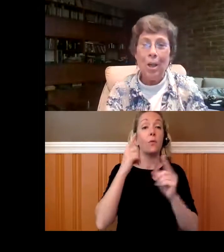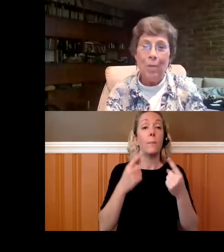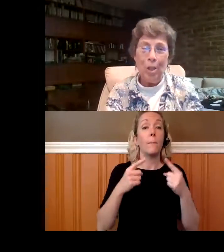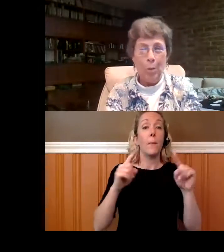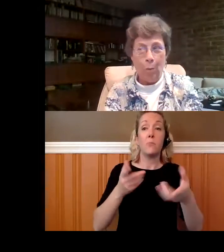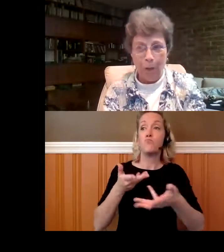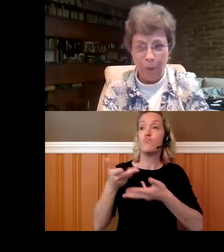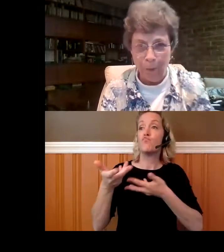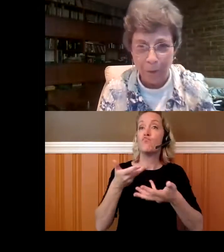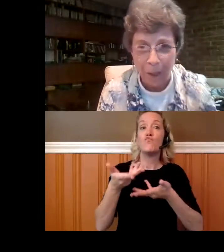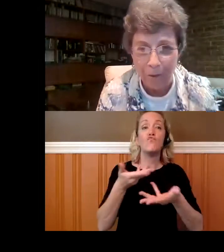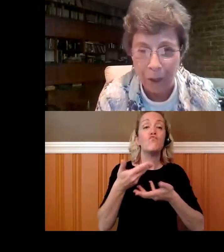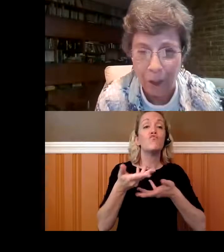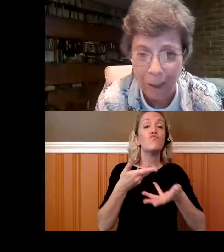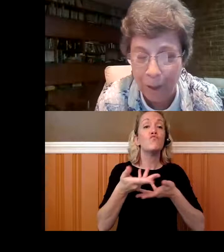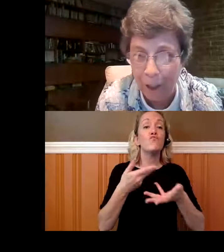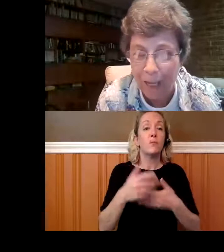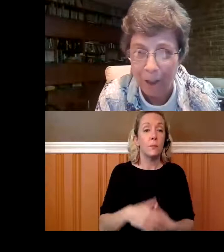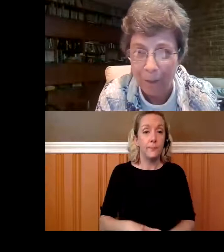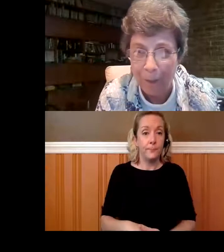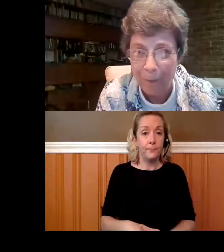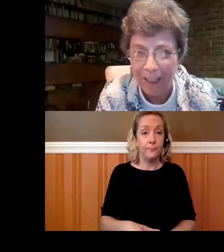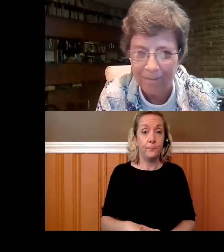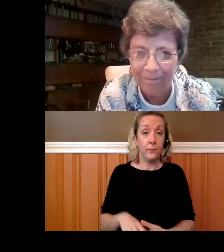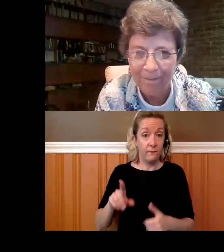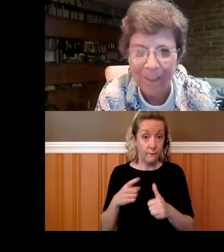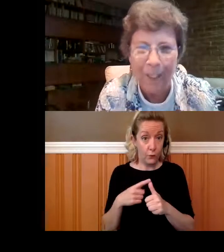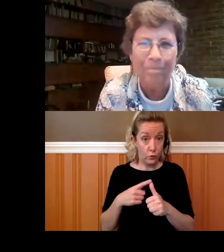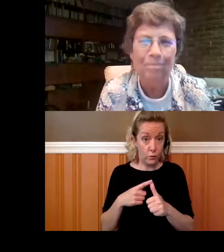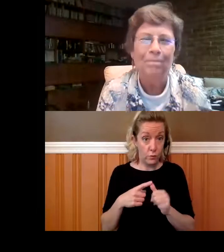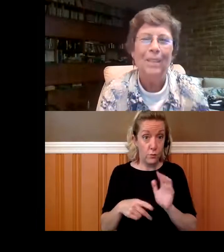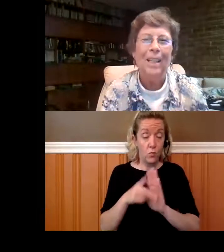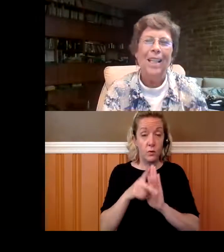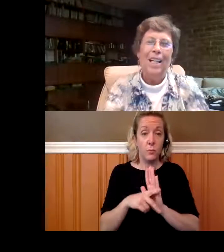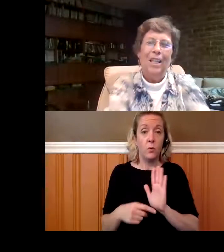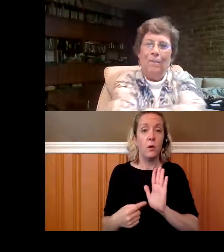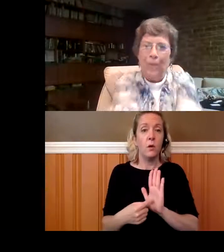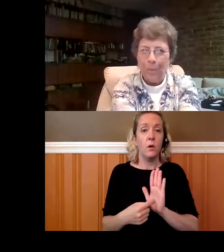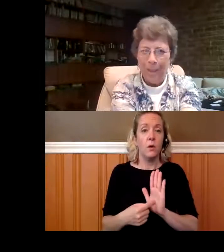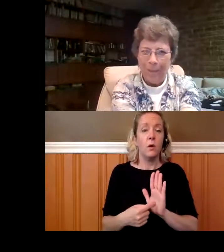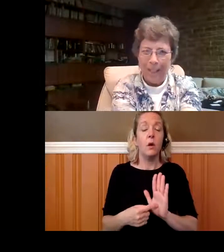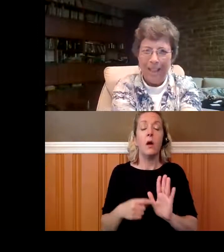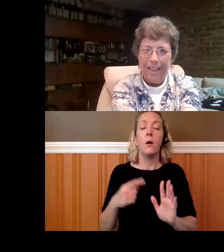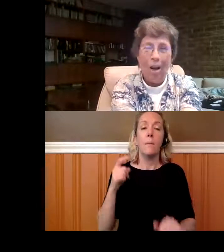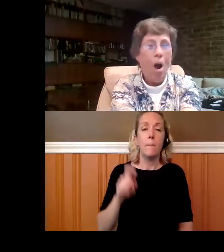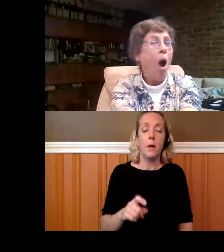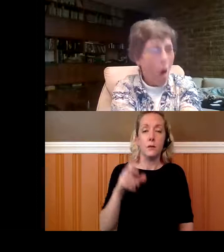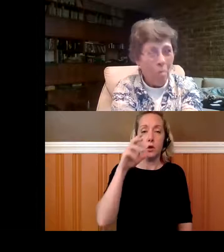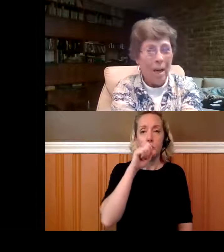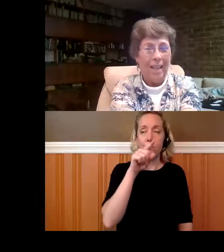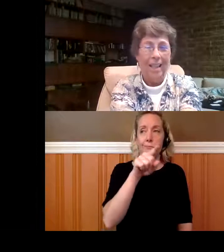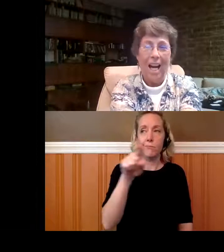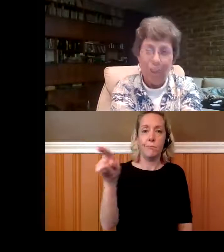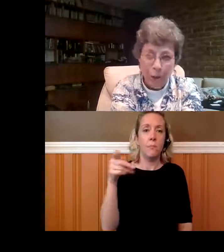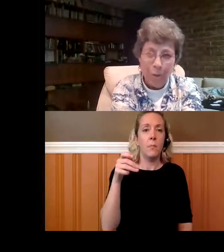with the public. So the first principle is always assume that the others don't understand